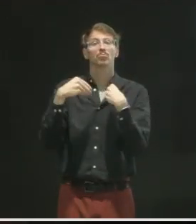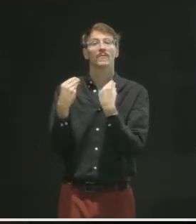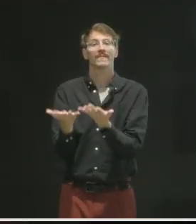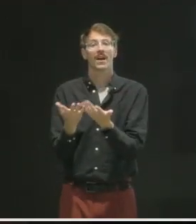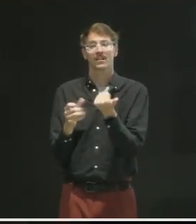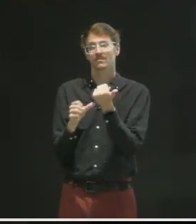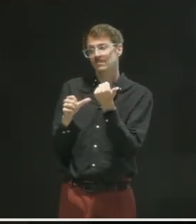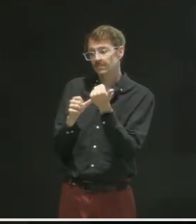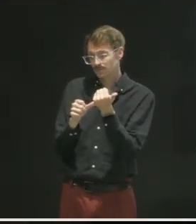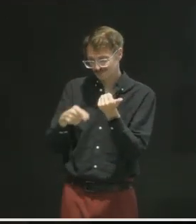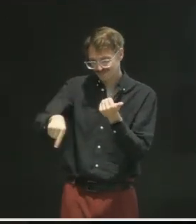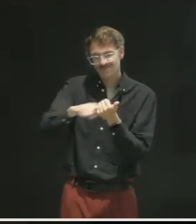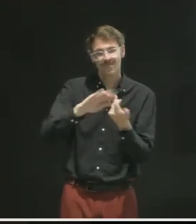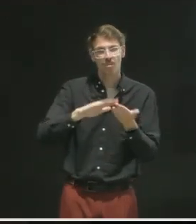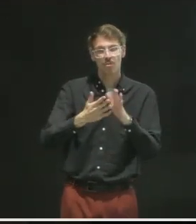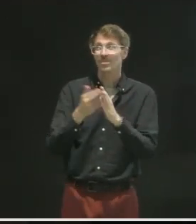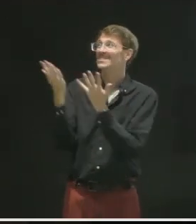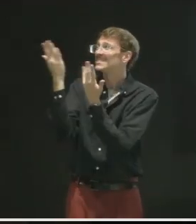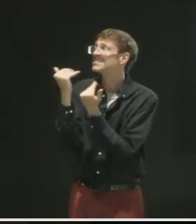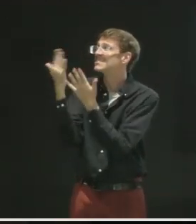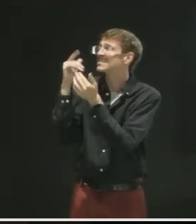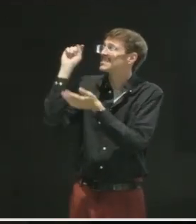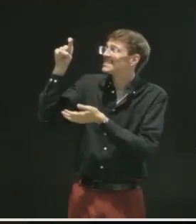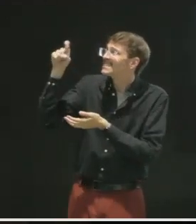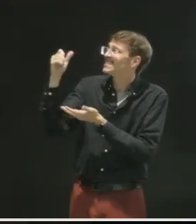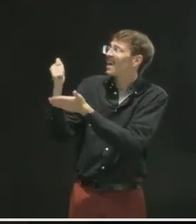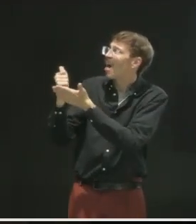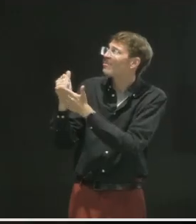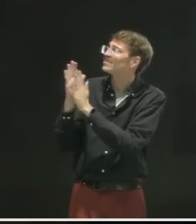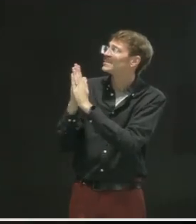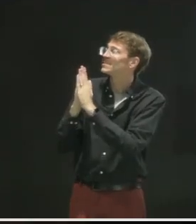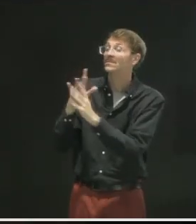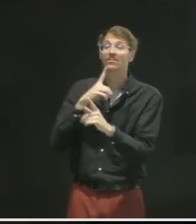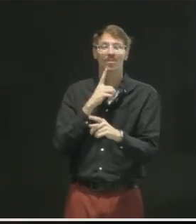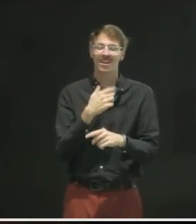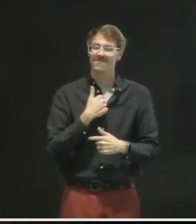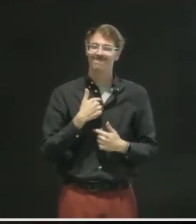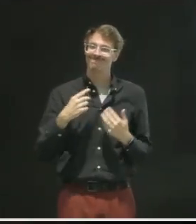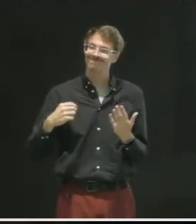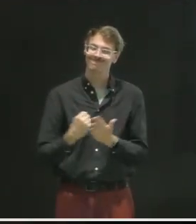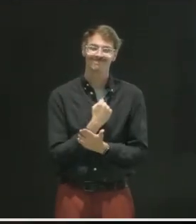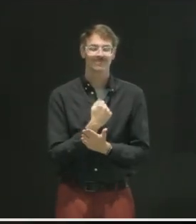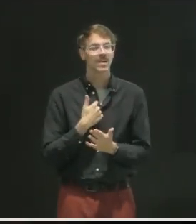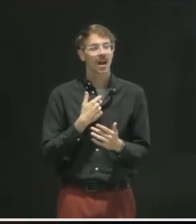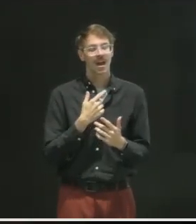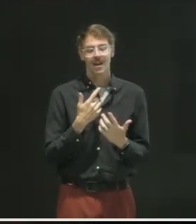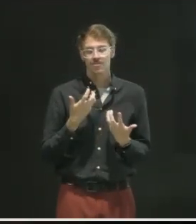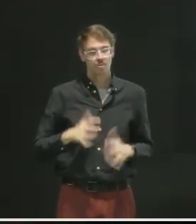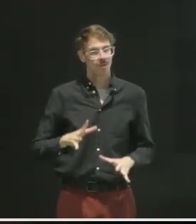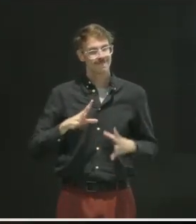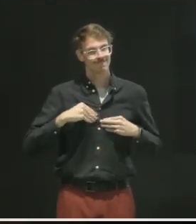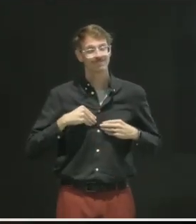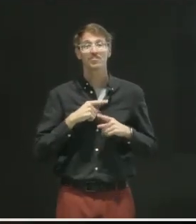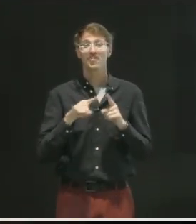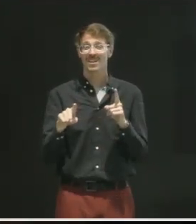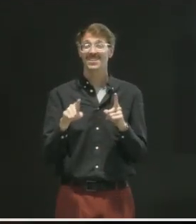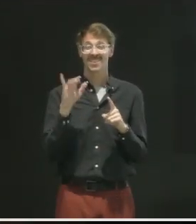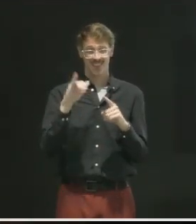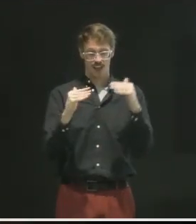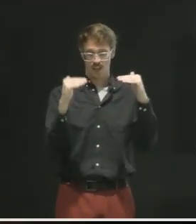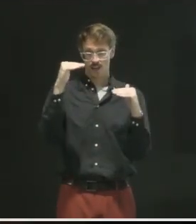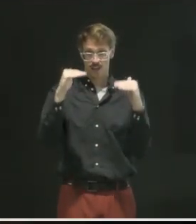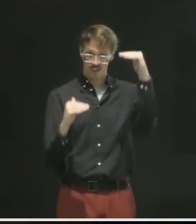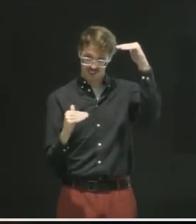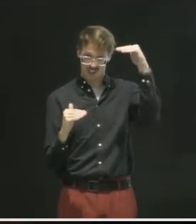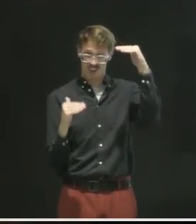that needs the resources and the aid. And unfortunately, more than I would like to accept, those unbalanced power relationships